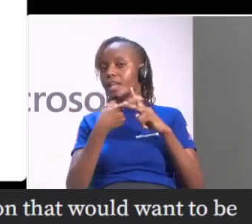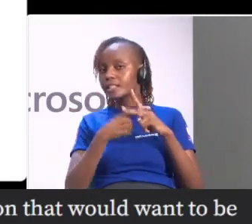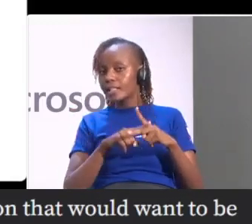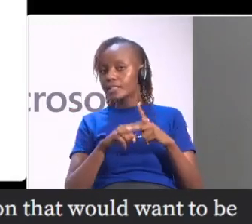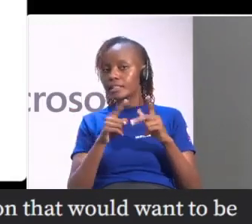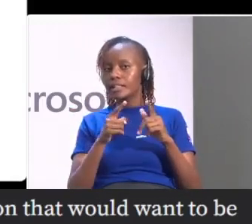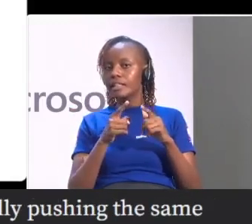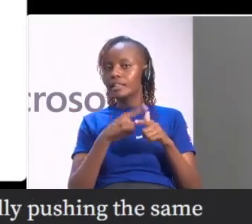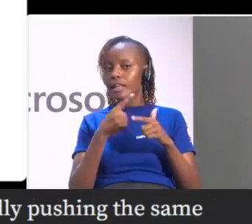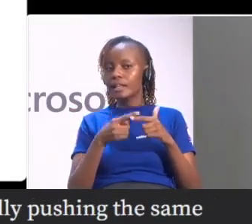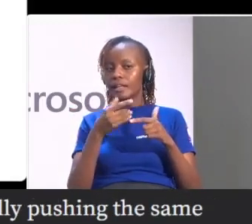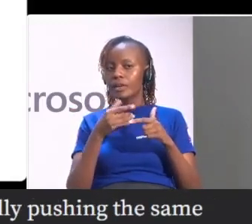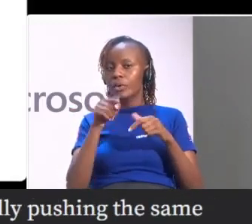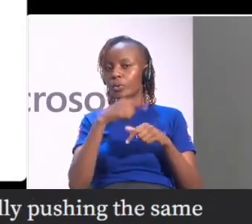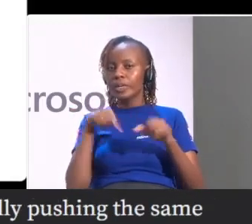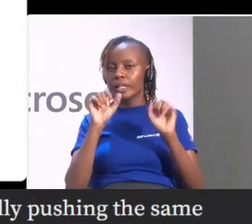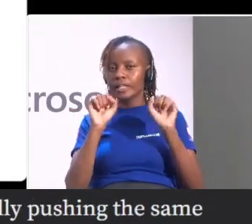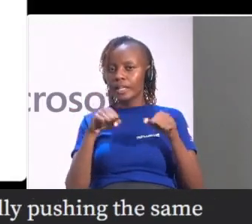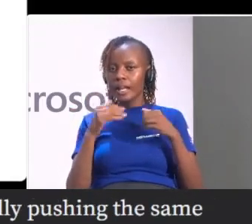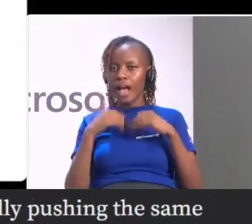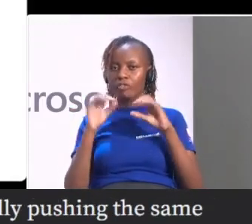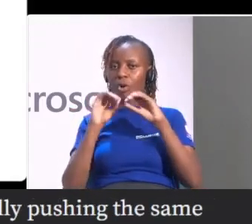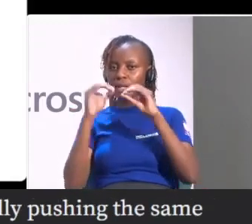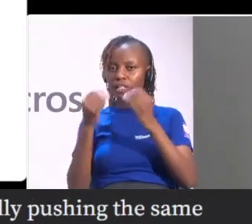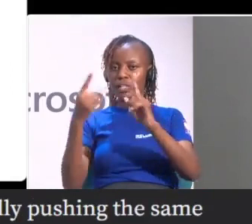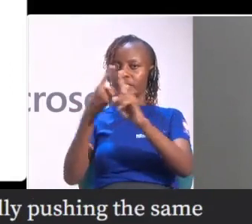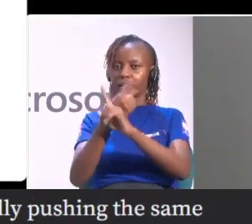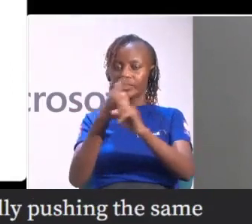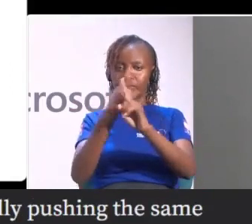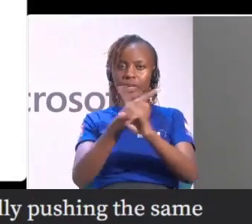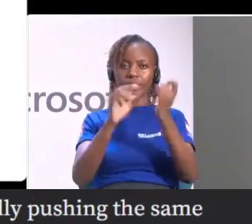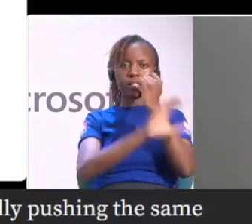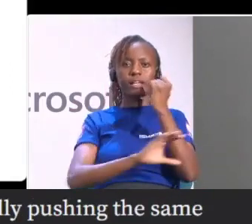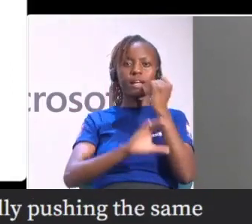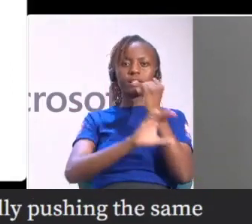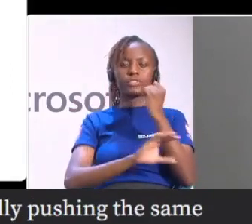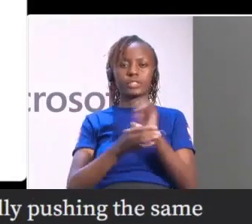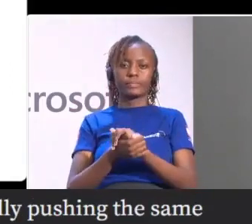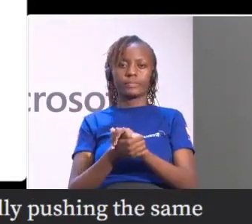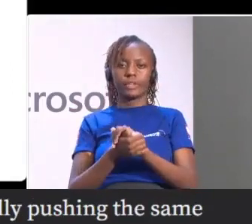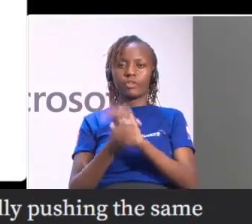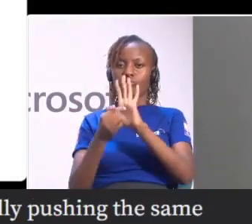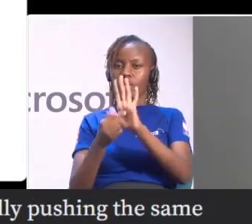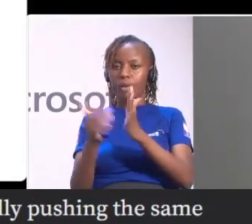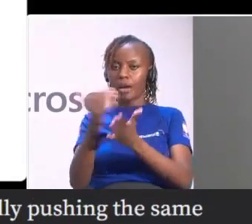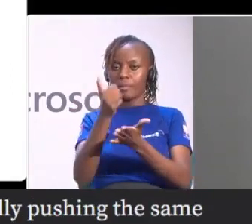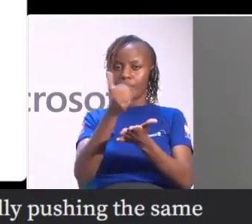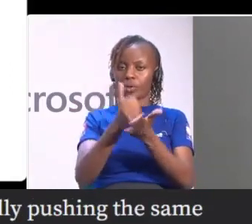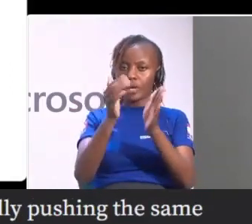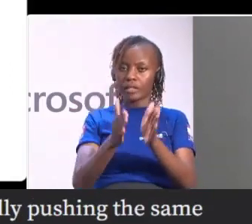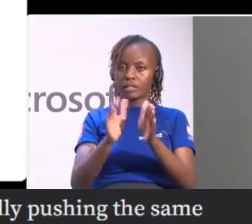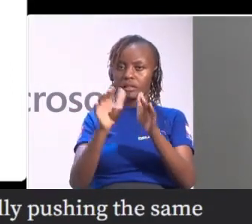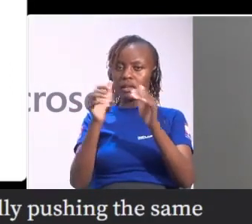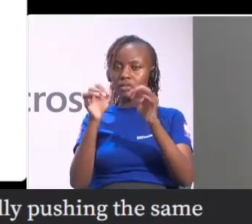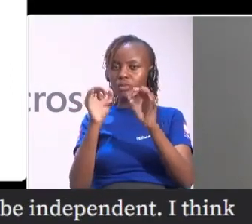able to have organizations in different countries, the Apex organization, so specifically if we talk about employers, then if we can be able to